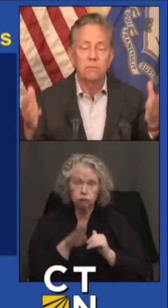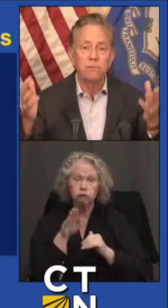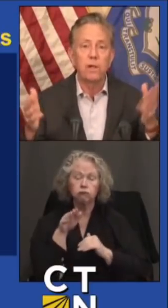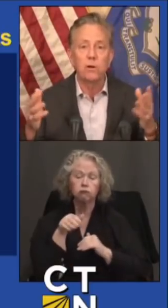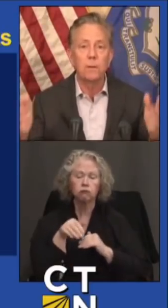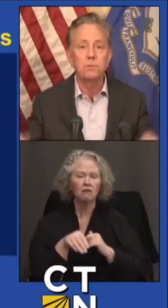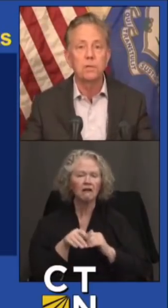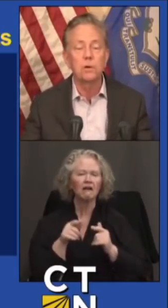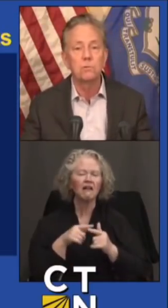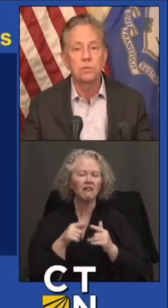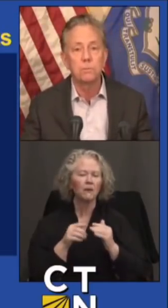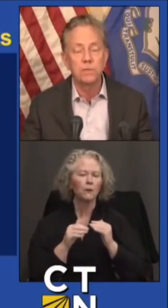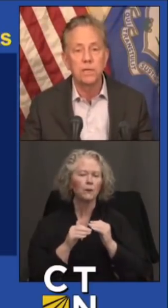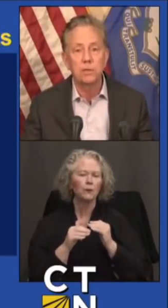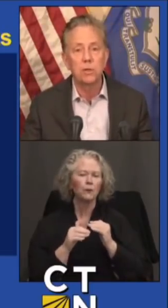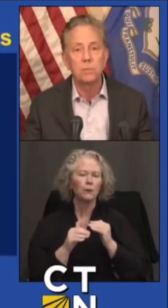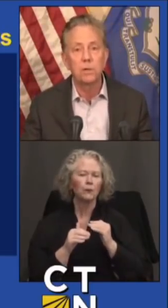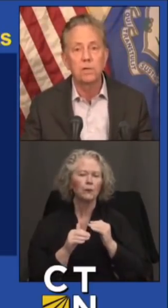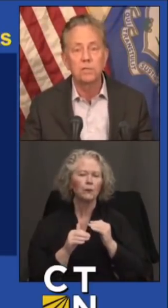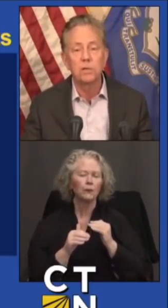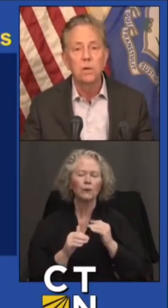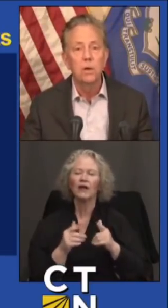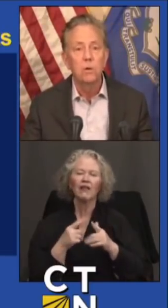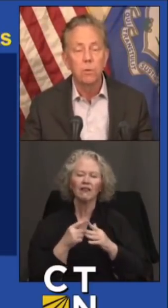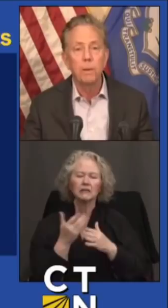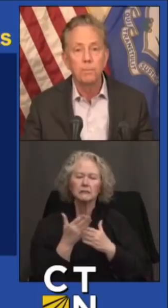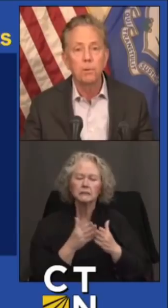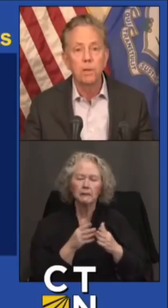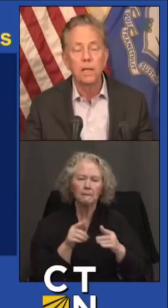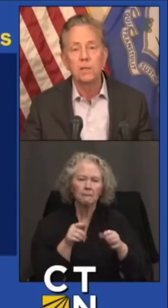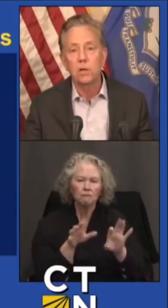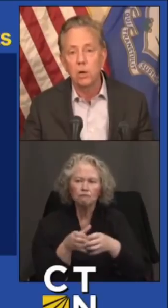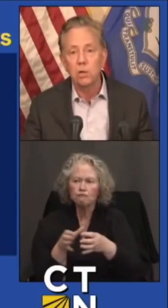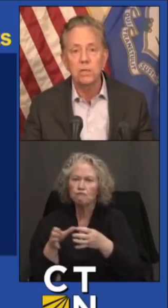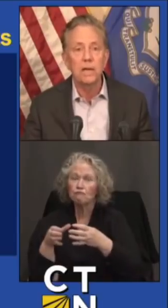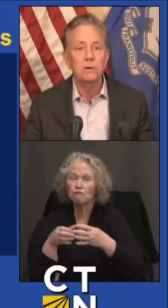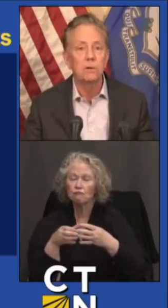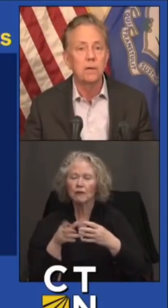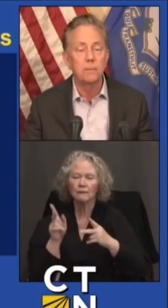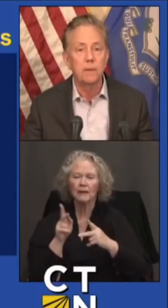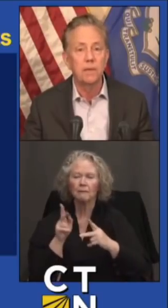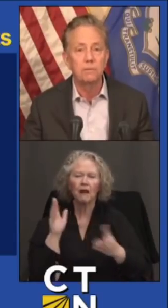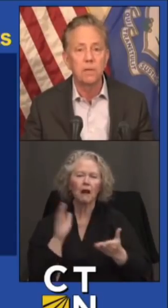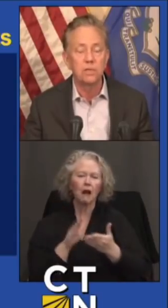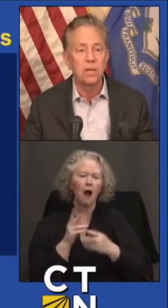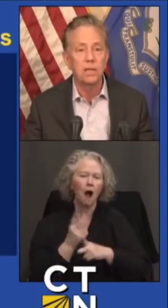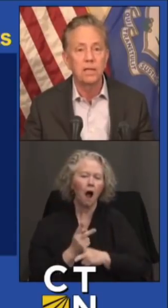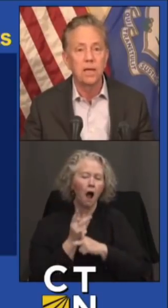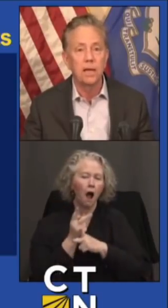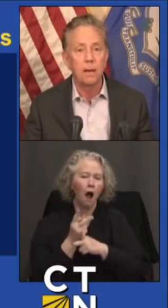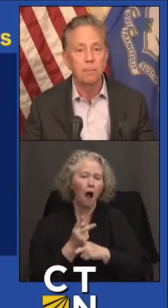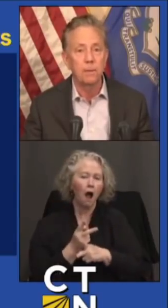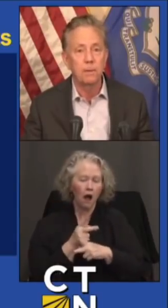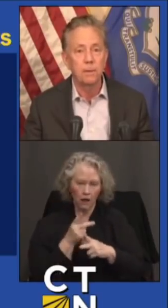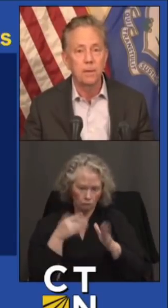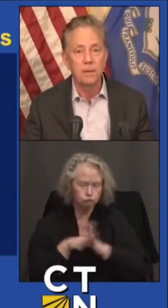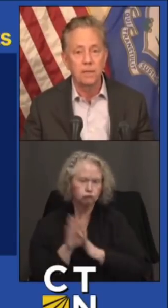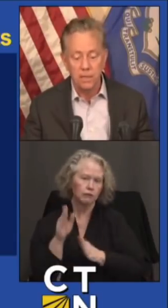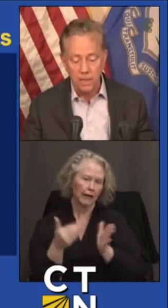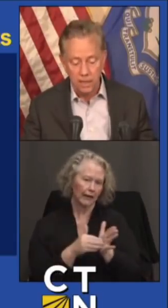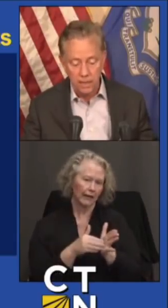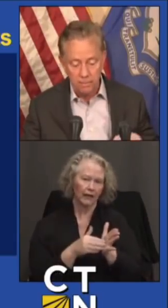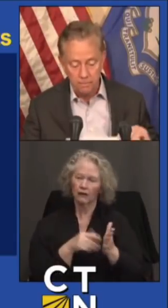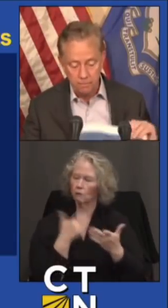had some flare-ups in those particular communities where people let their guard down, and let's not let that happen